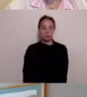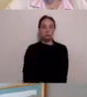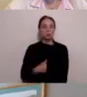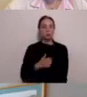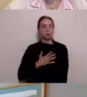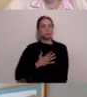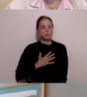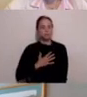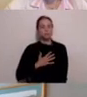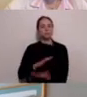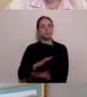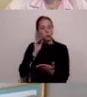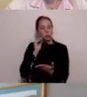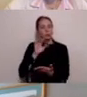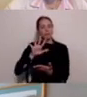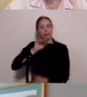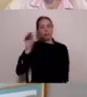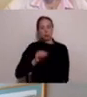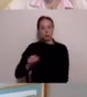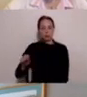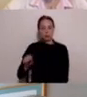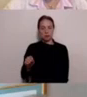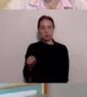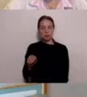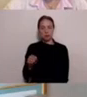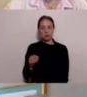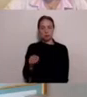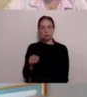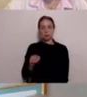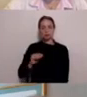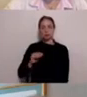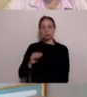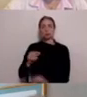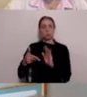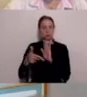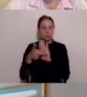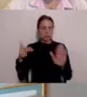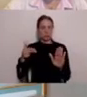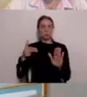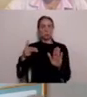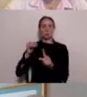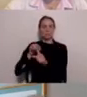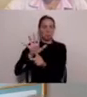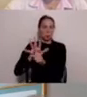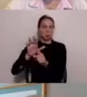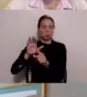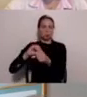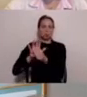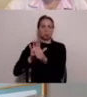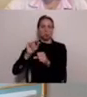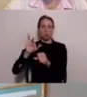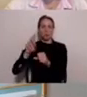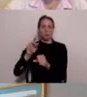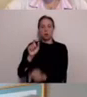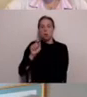our population either were diagnosed with or were exposed to COVID-19, and 0.1% were hospitalized.